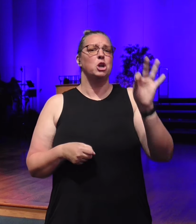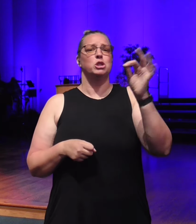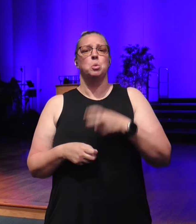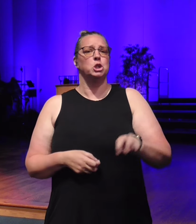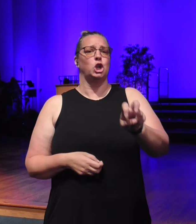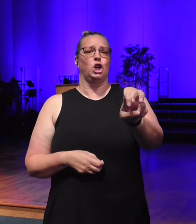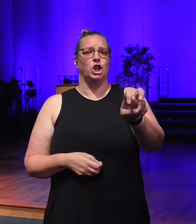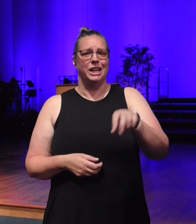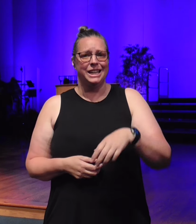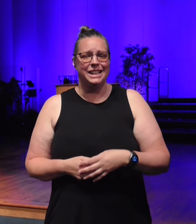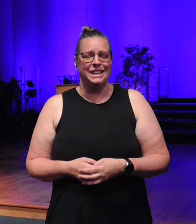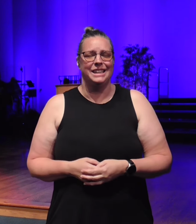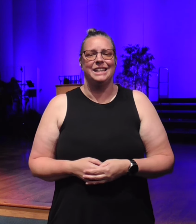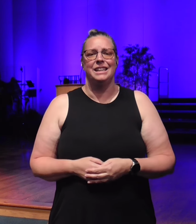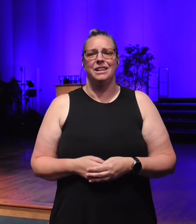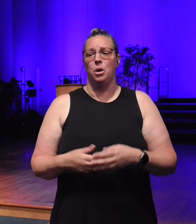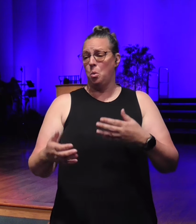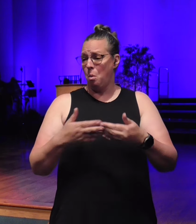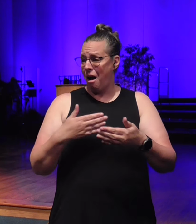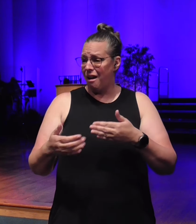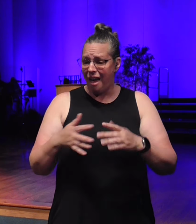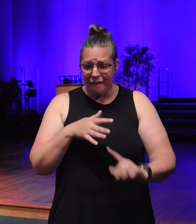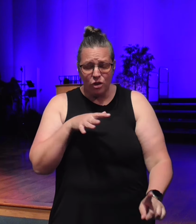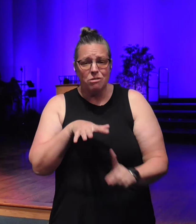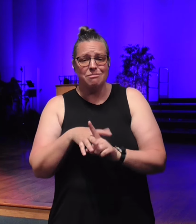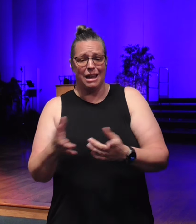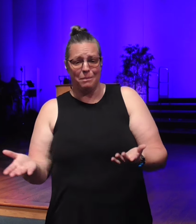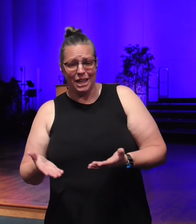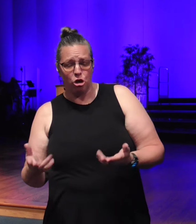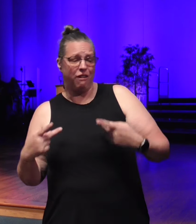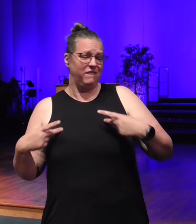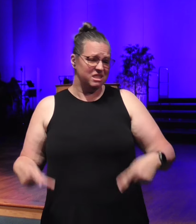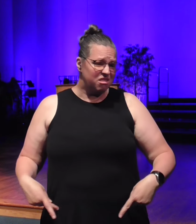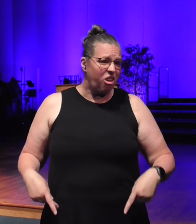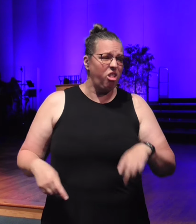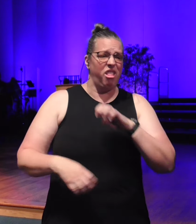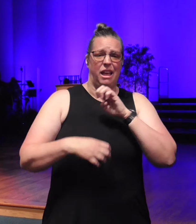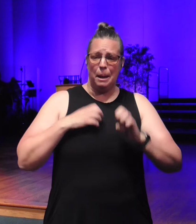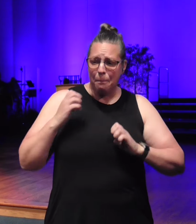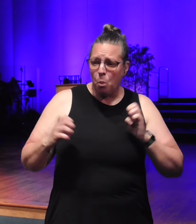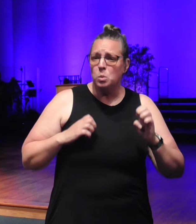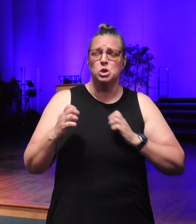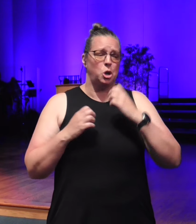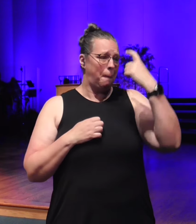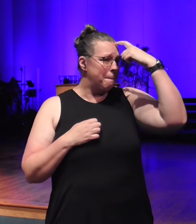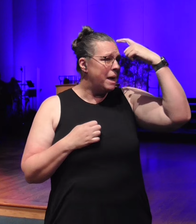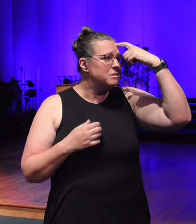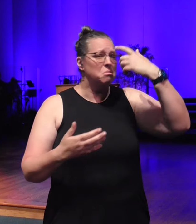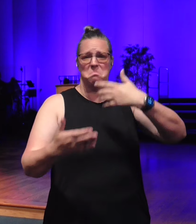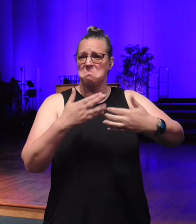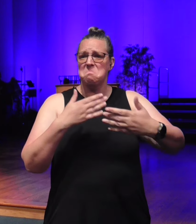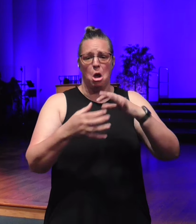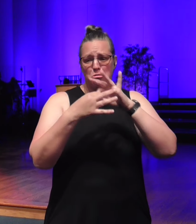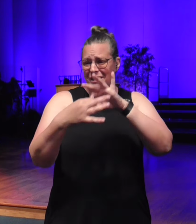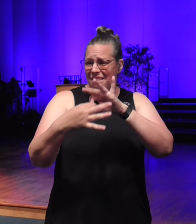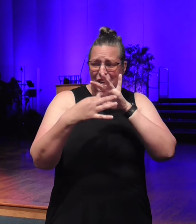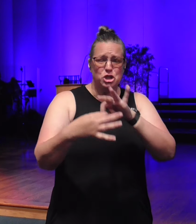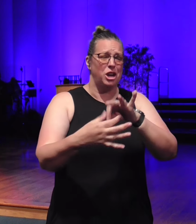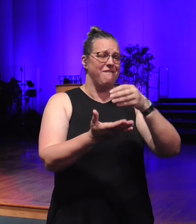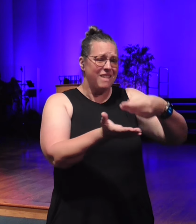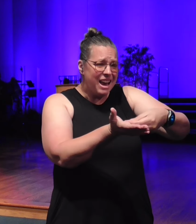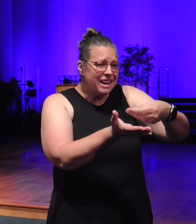And whatever came with us here today, be it physical, emotional, mental, relational, financial,